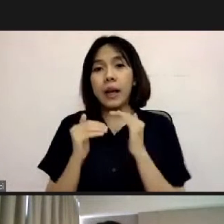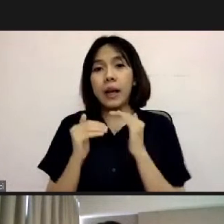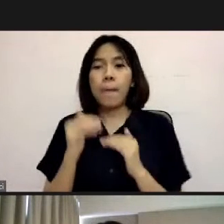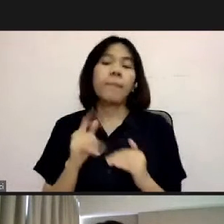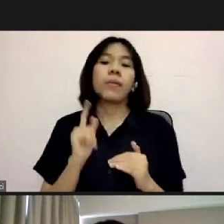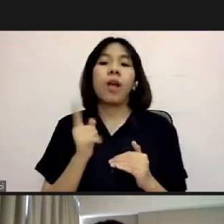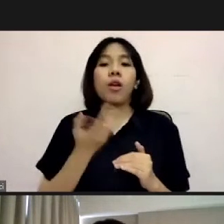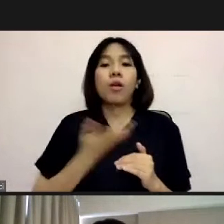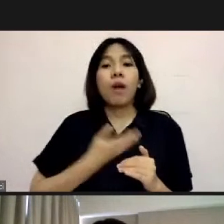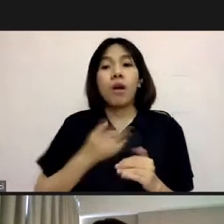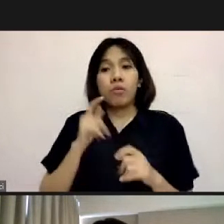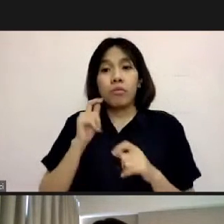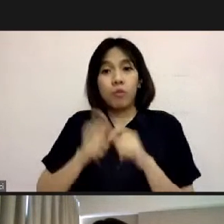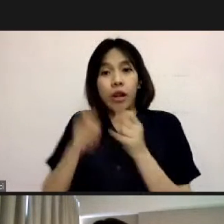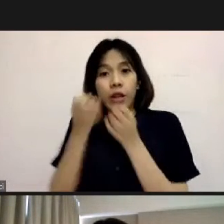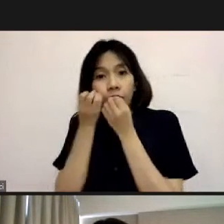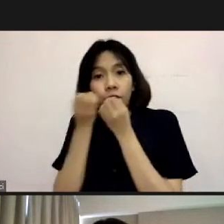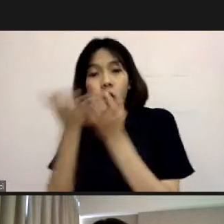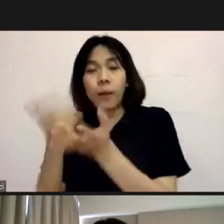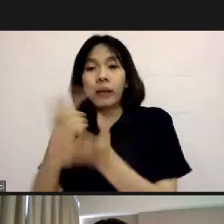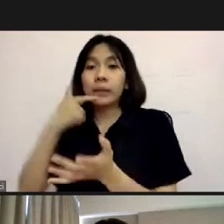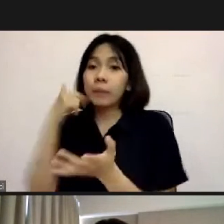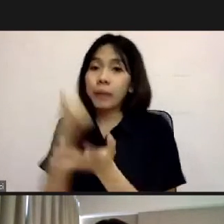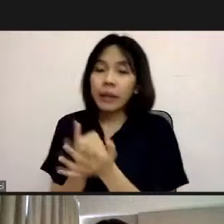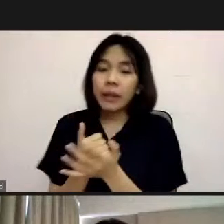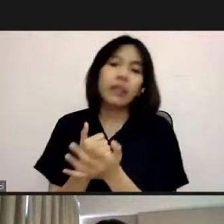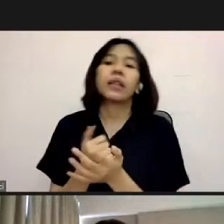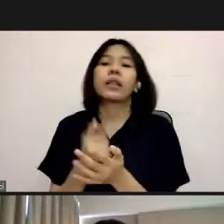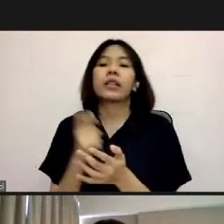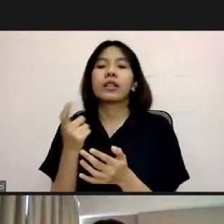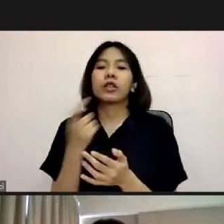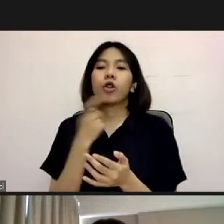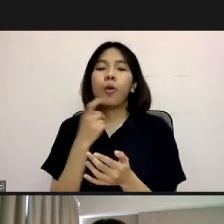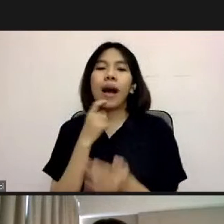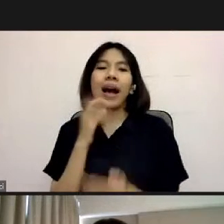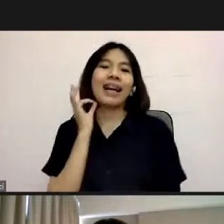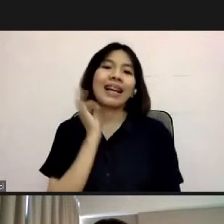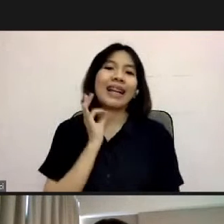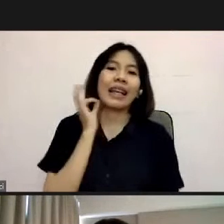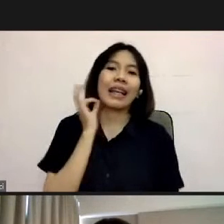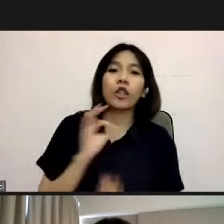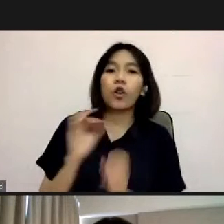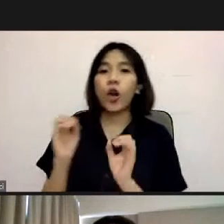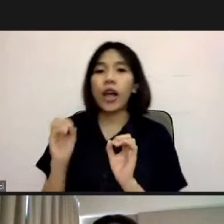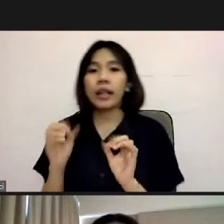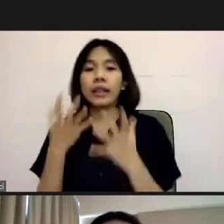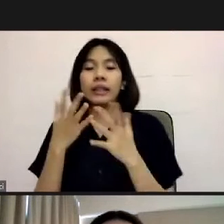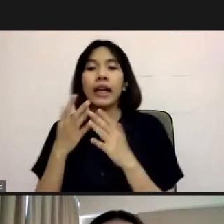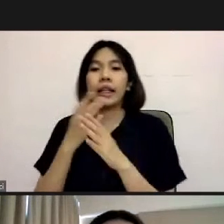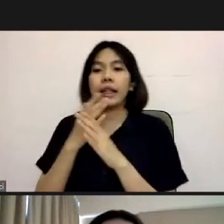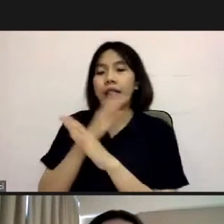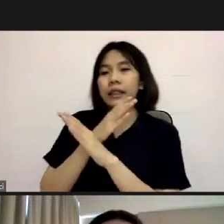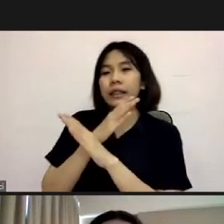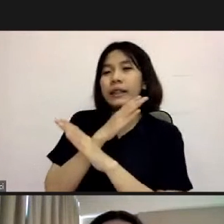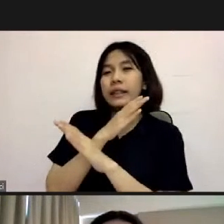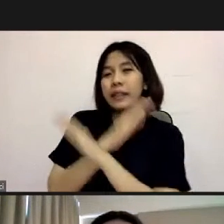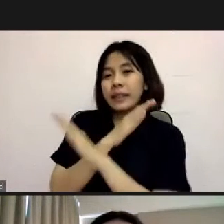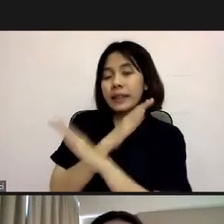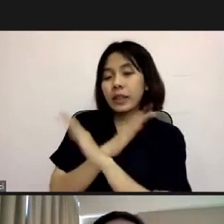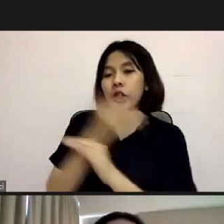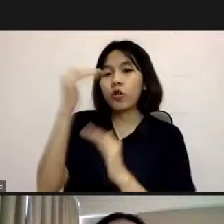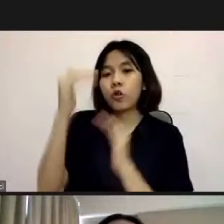protection itself. So that's why you have to make sure that the important